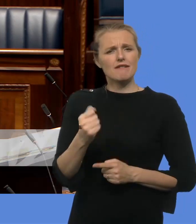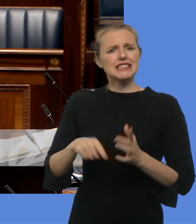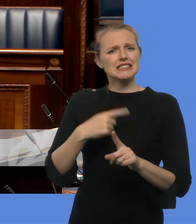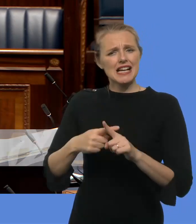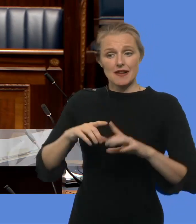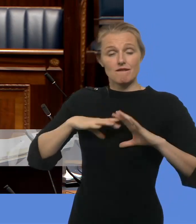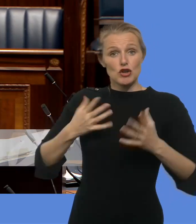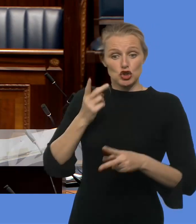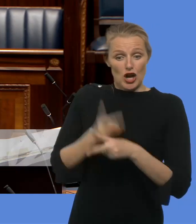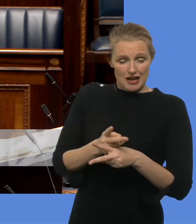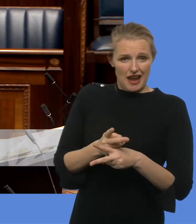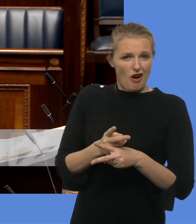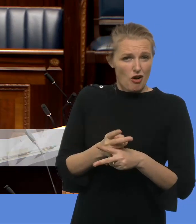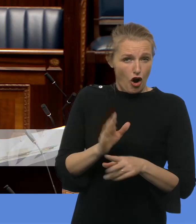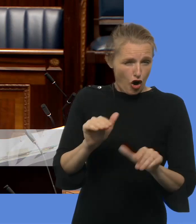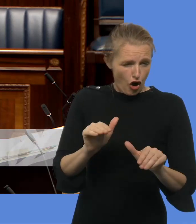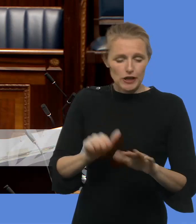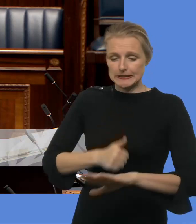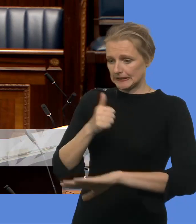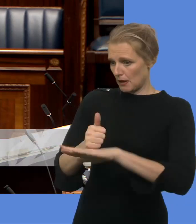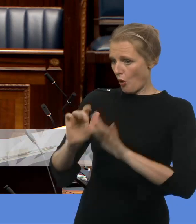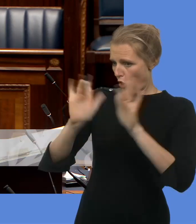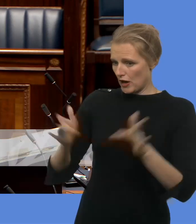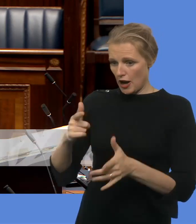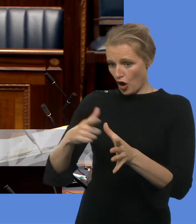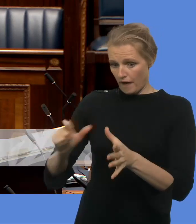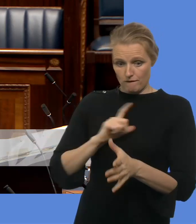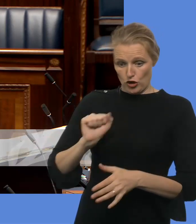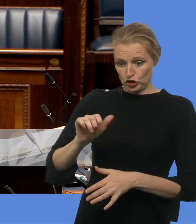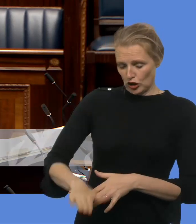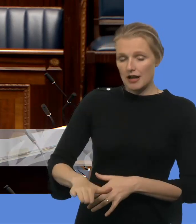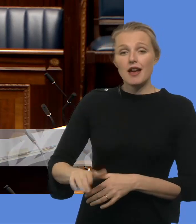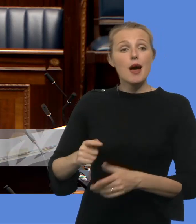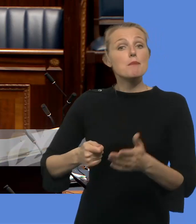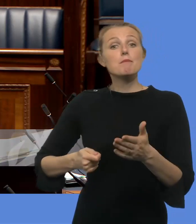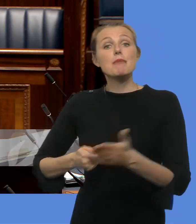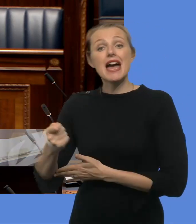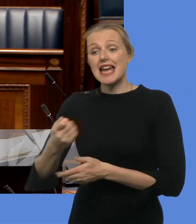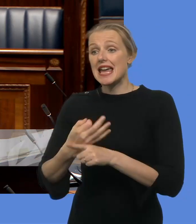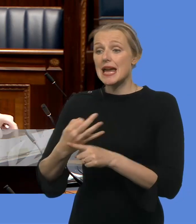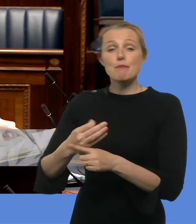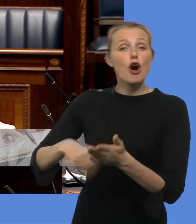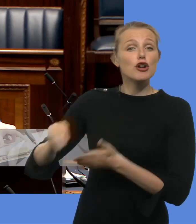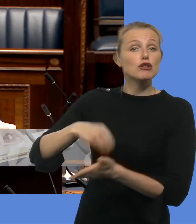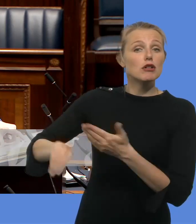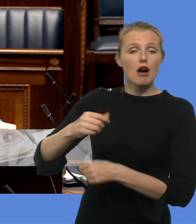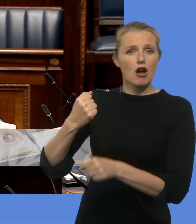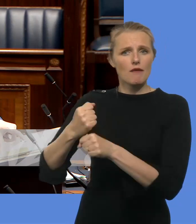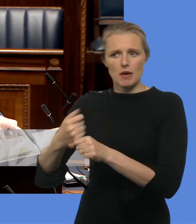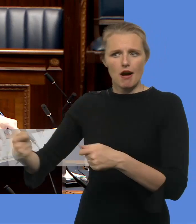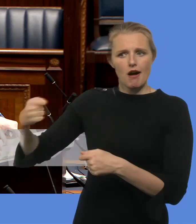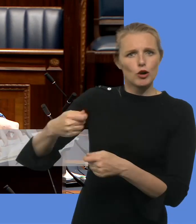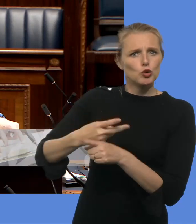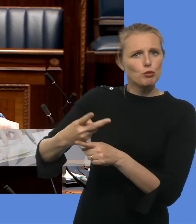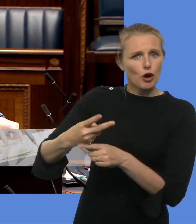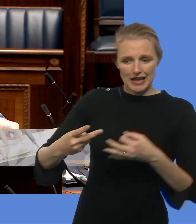can set up an online account for their child, and for every £8 they pay into this account, the government will pay in